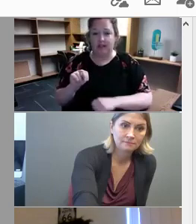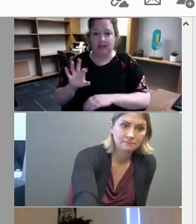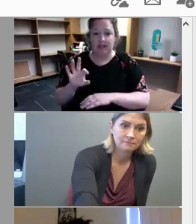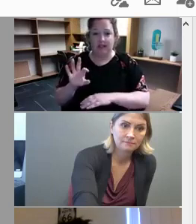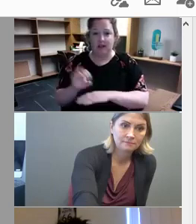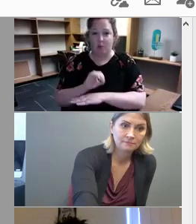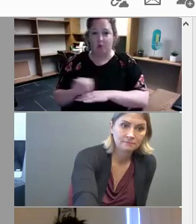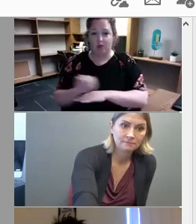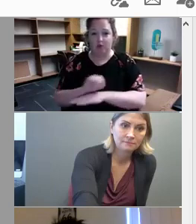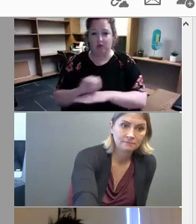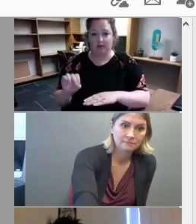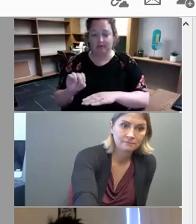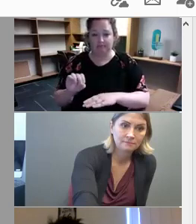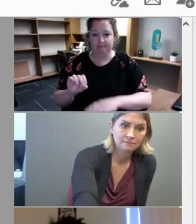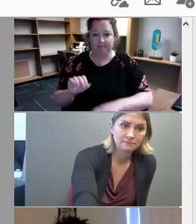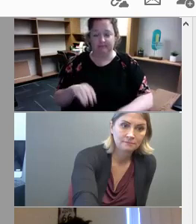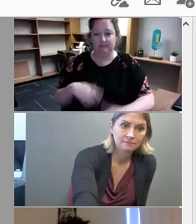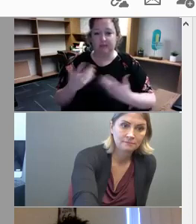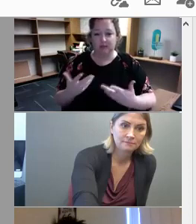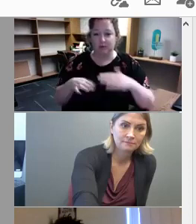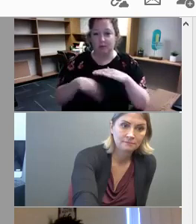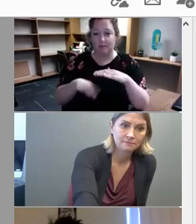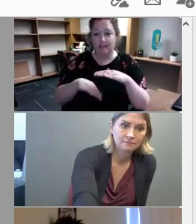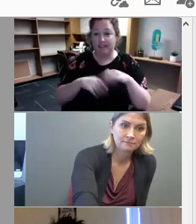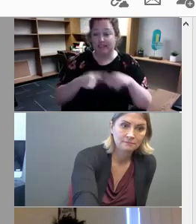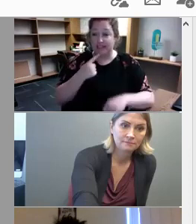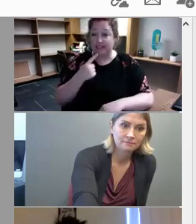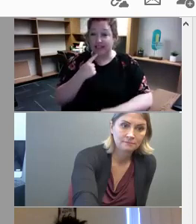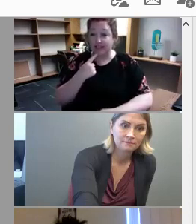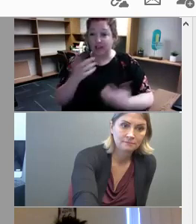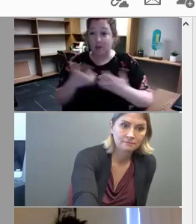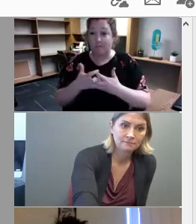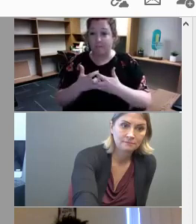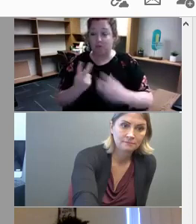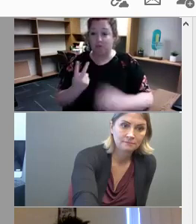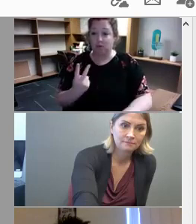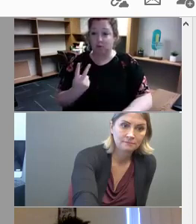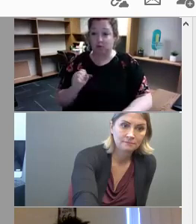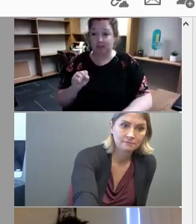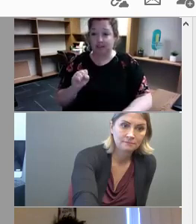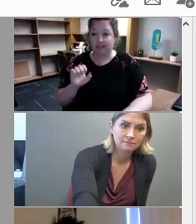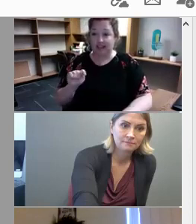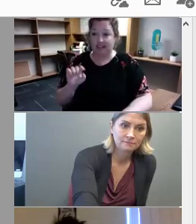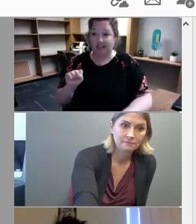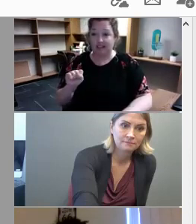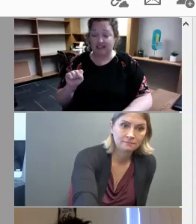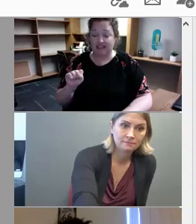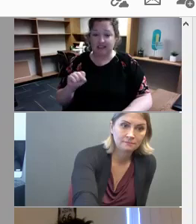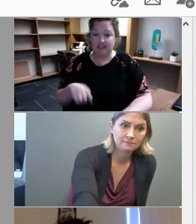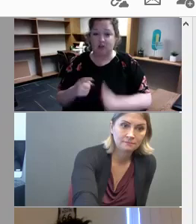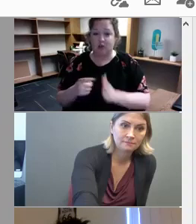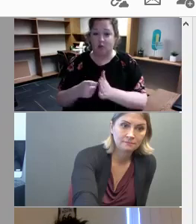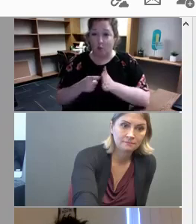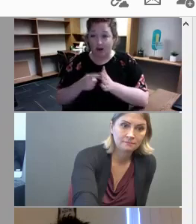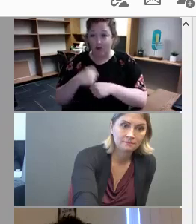talk about this in a second. But essentially what it says is merging two sets would require that we make the root of